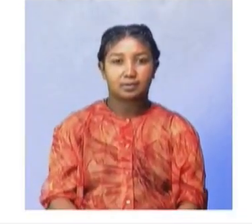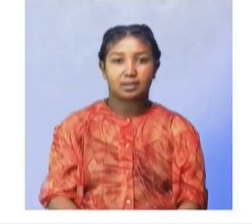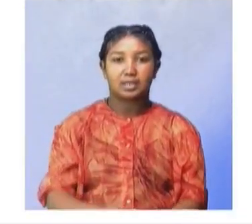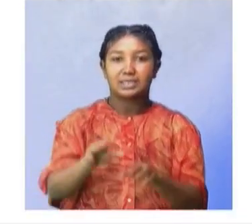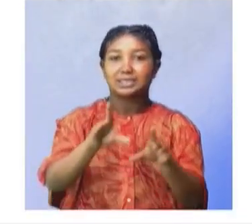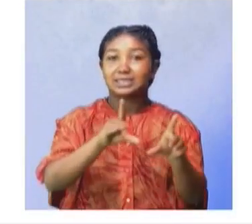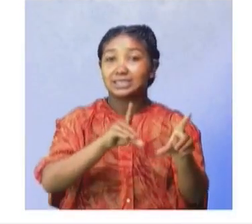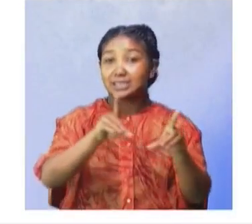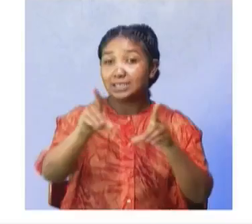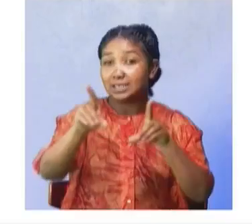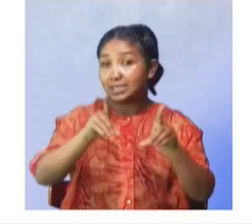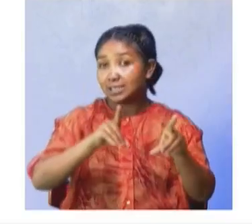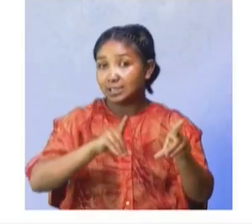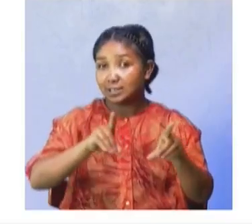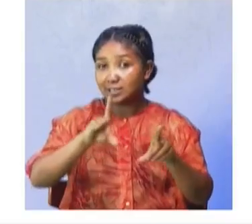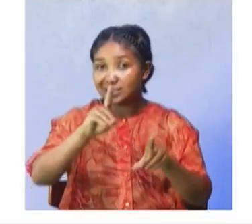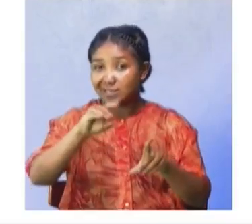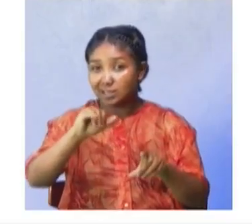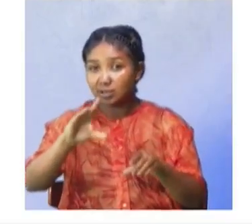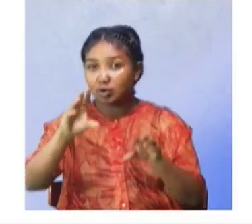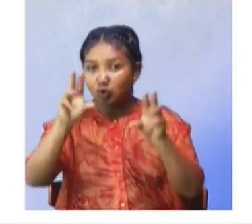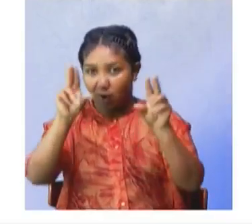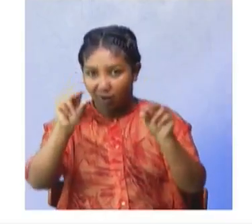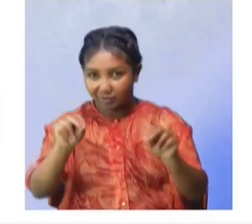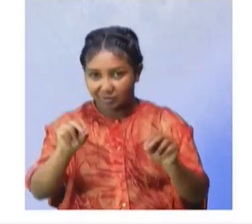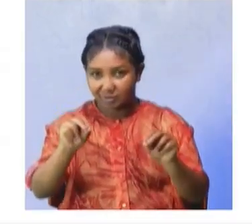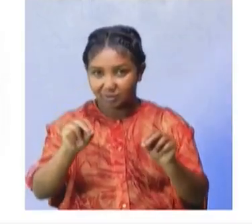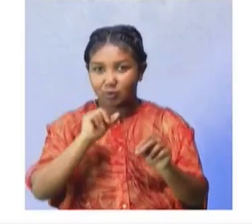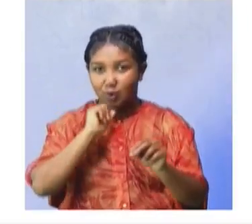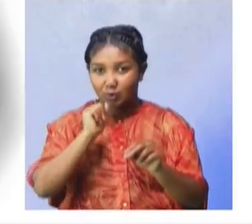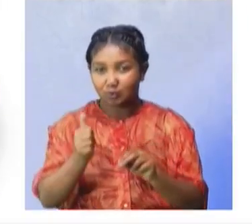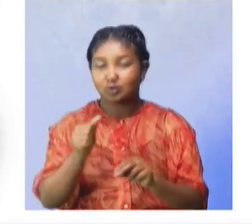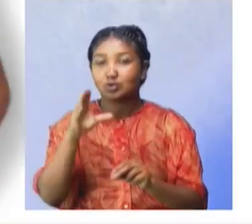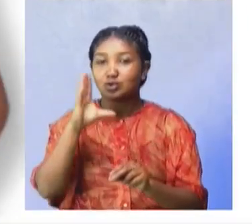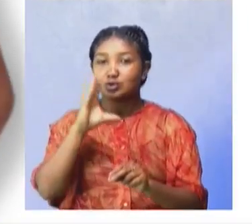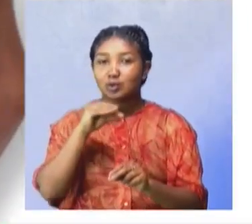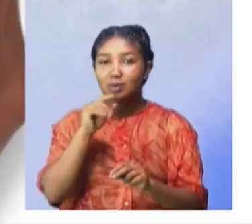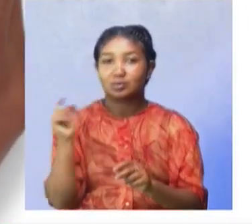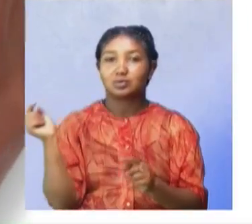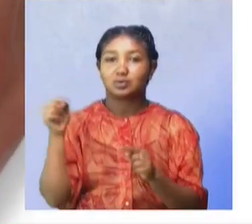did not talk